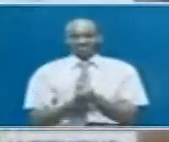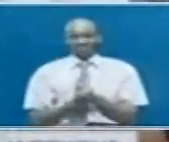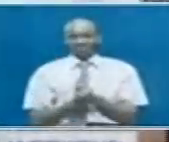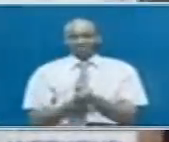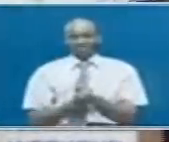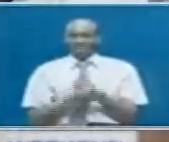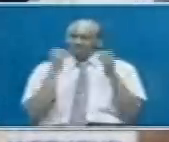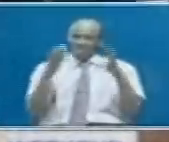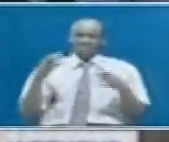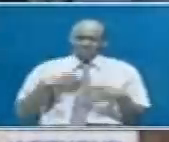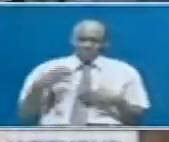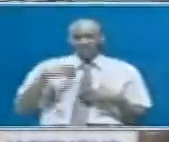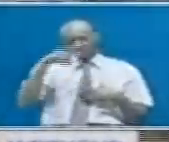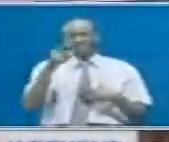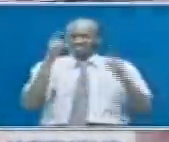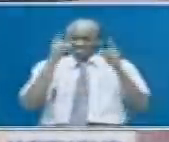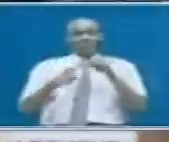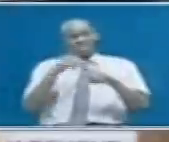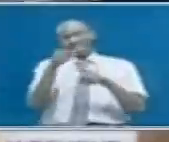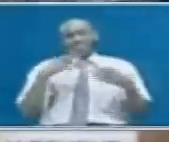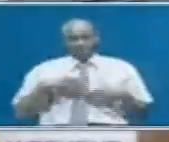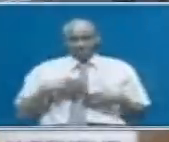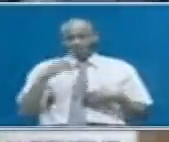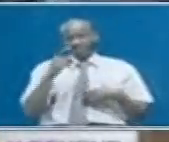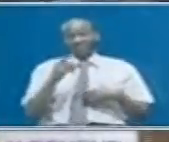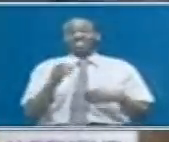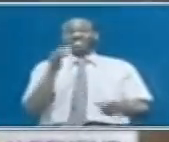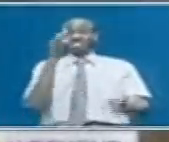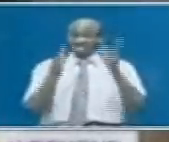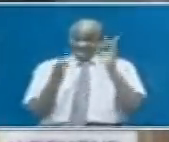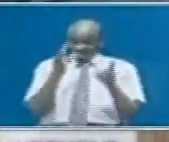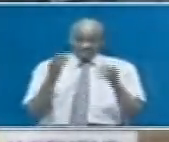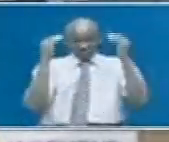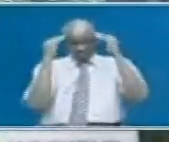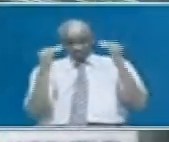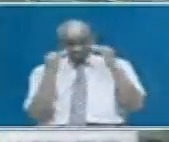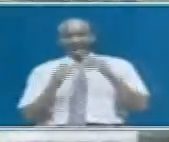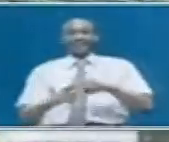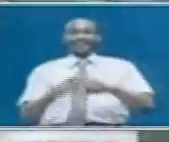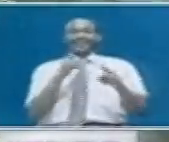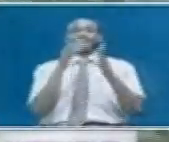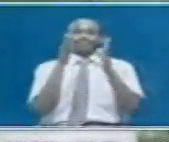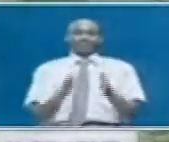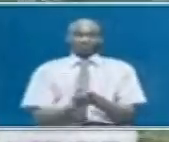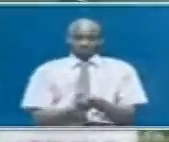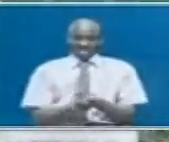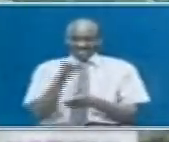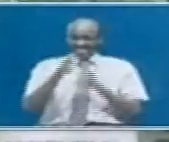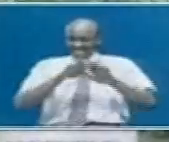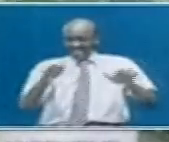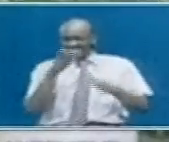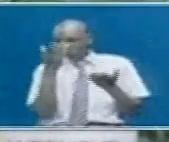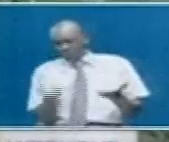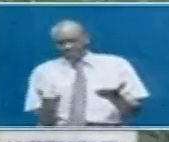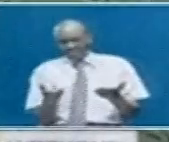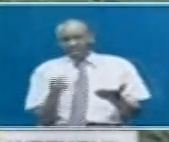Hundreds continue to take matters in their own hands, playing judge, jury, and executioner. In a land where there seems to be